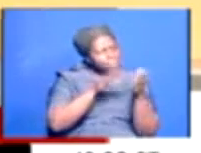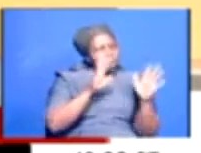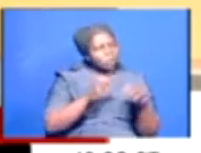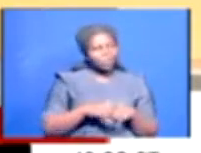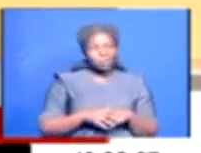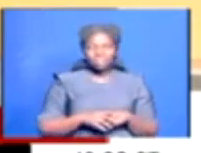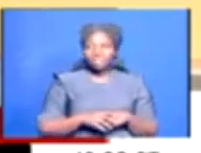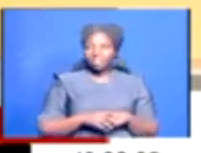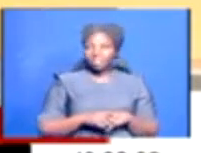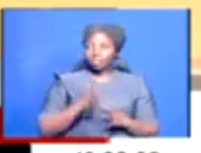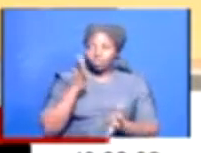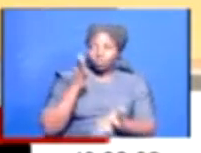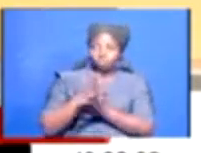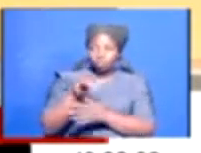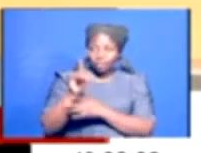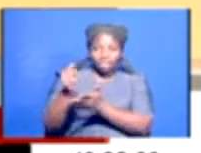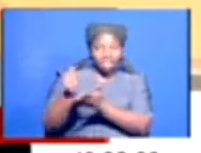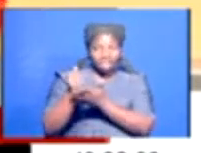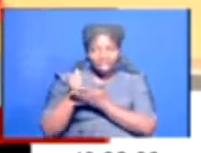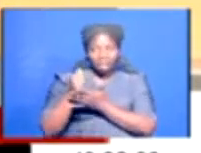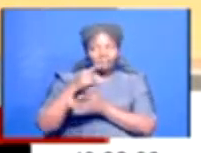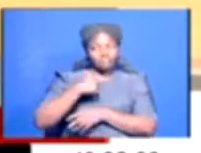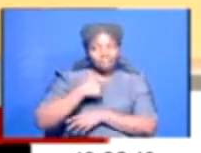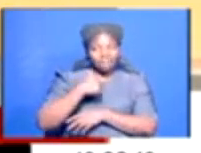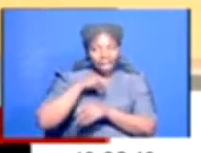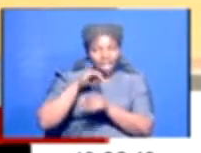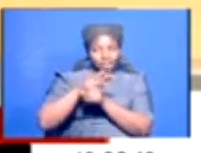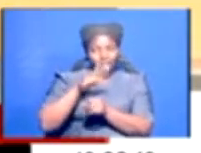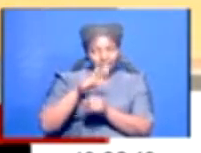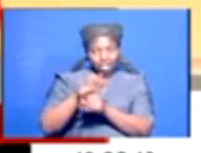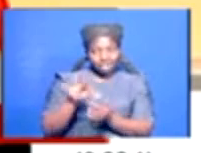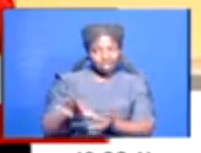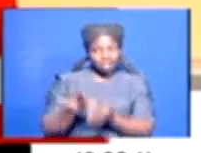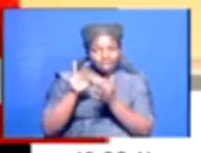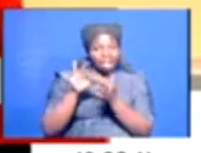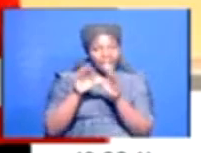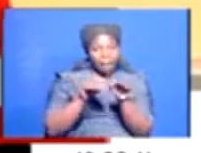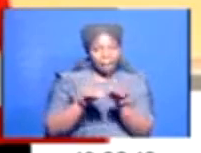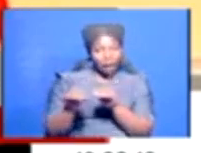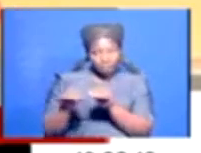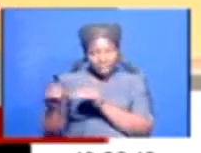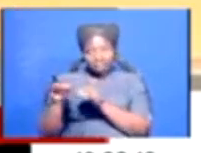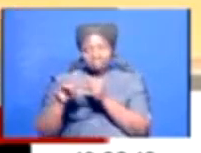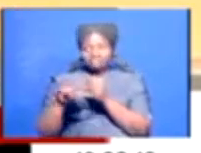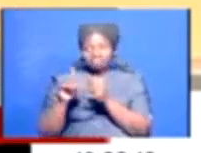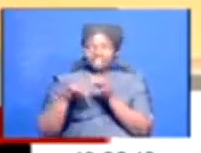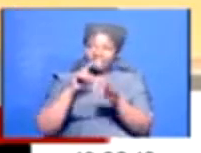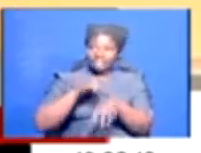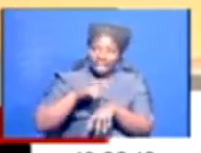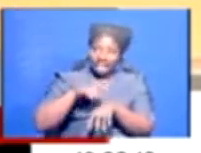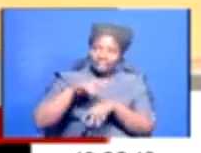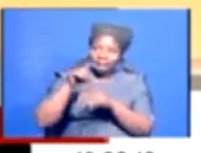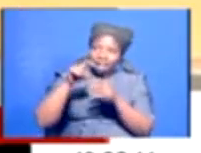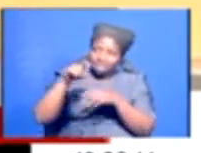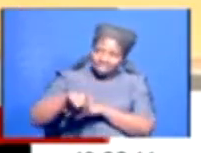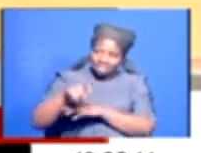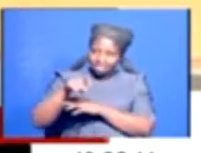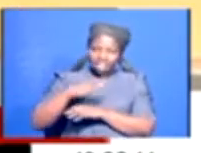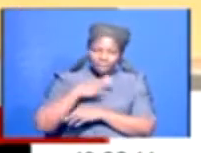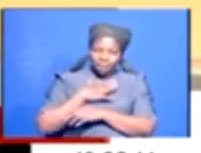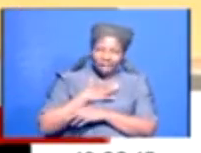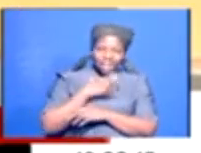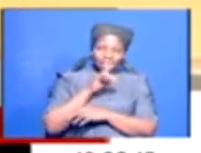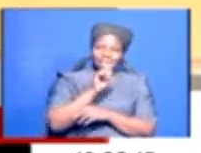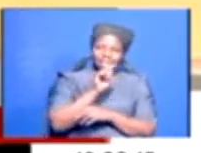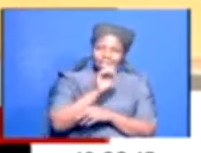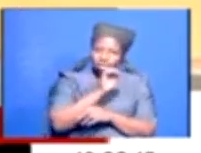By the way, he helped me in a lot, mm-hmm. especially in movement. When I need my tools, is there for